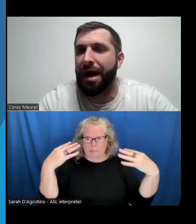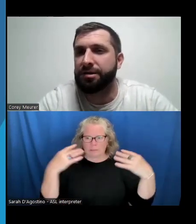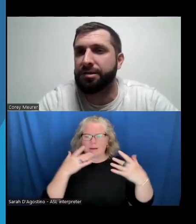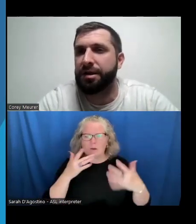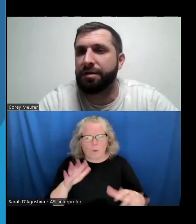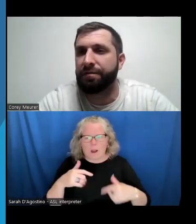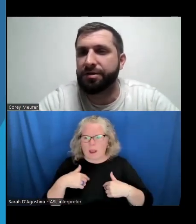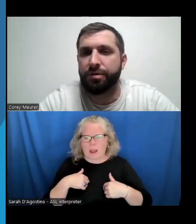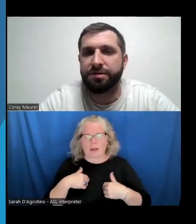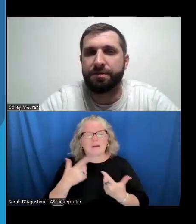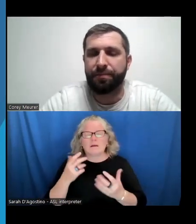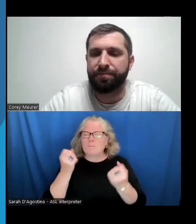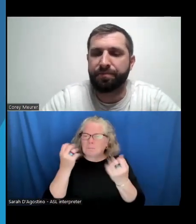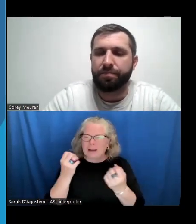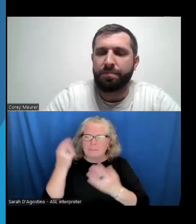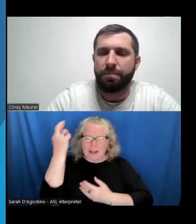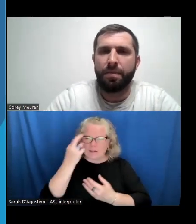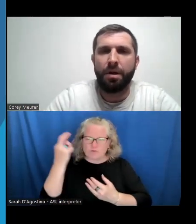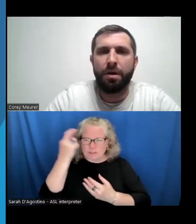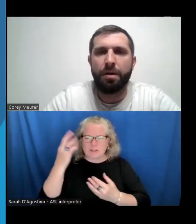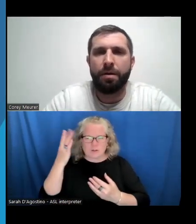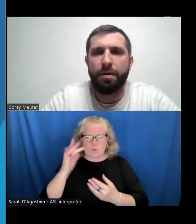responses and reactions in individuals.